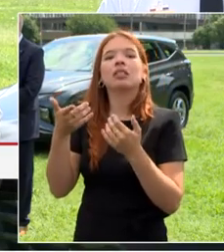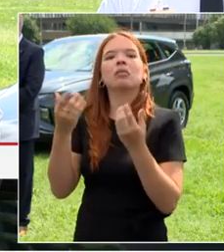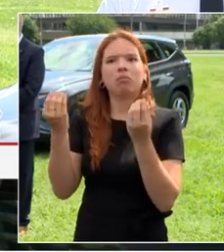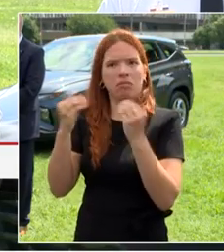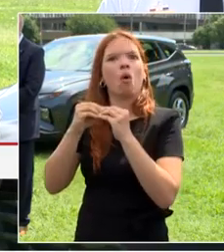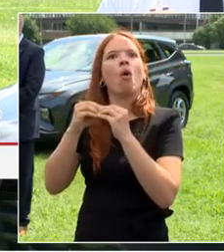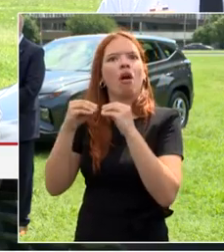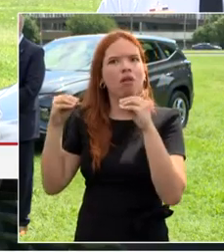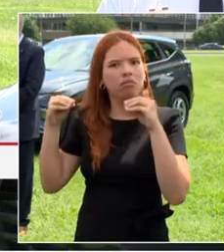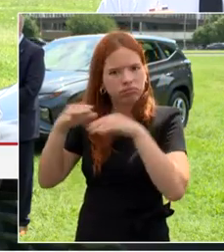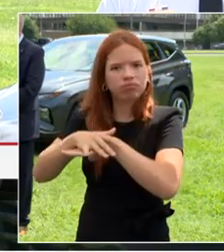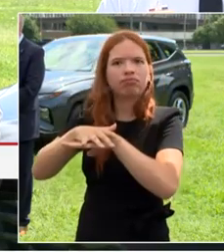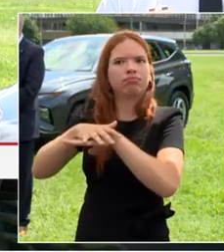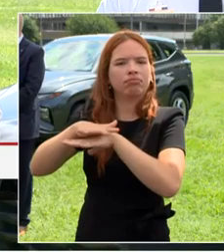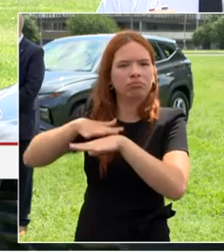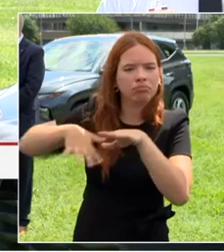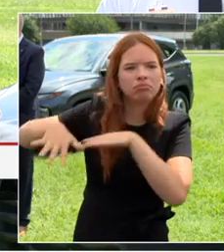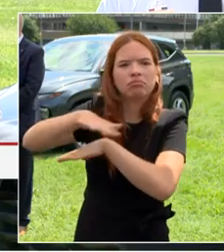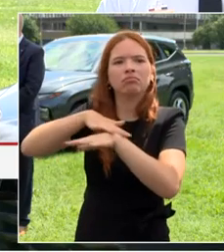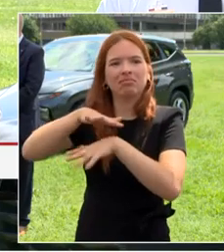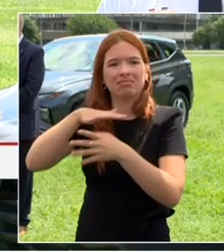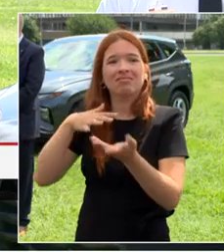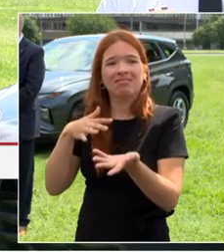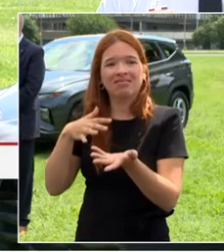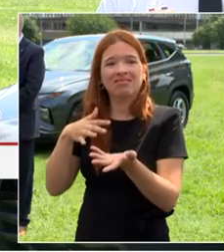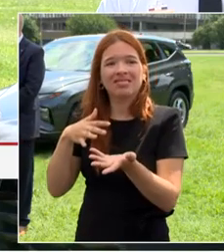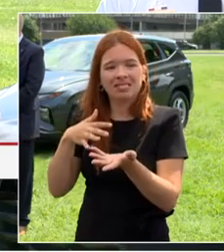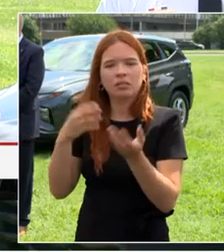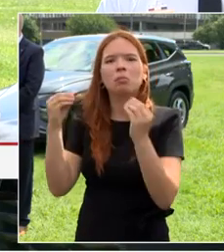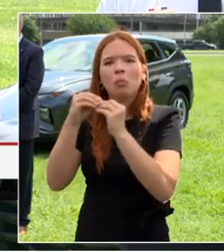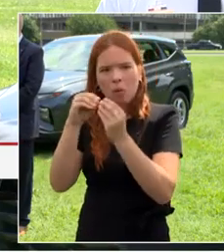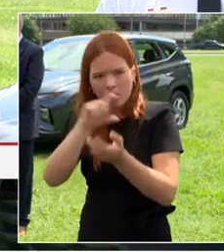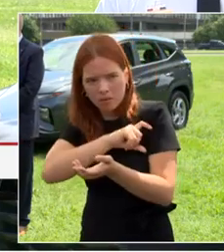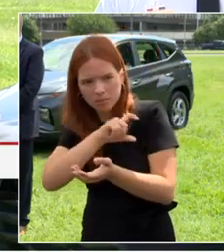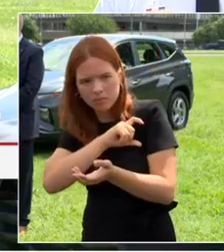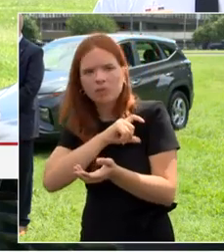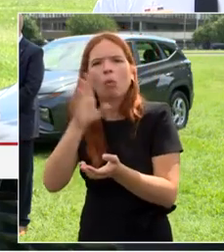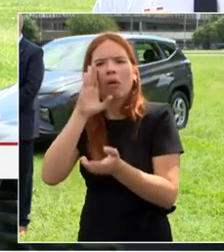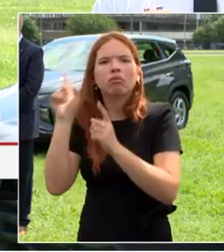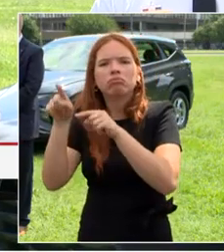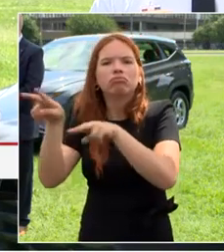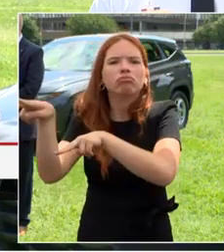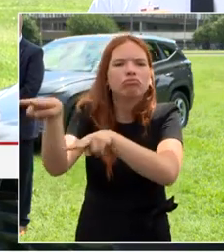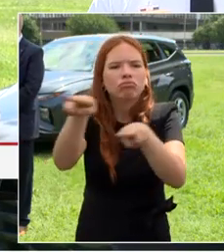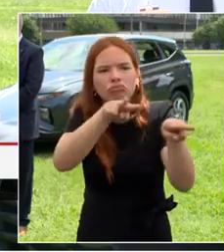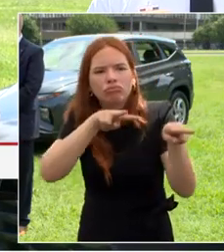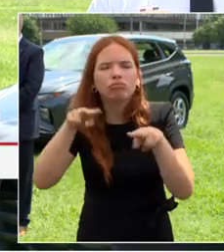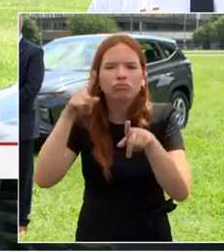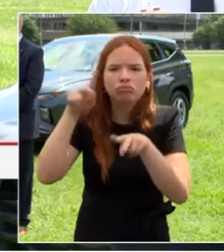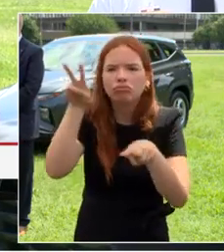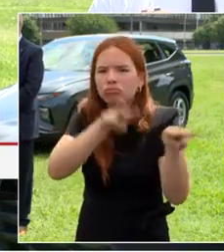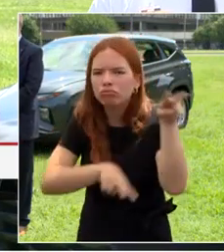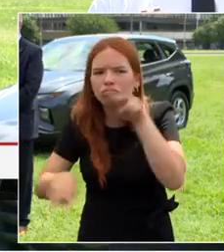so we are working very tirelessly to ensure we have the appropriate personnel in those spaces and places where we've seen an uptick in crime.